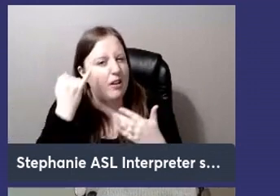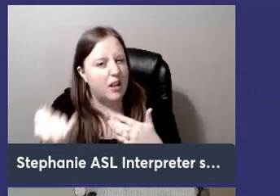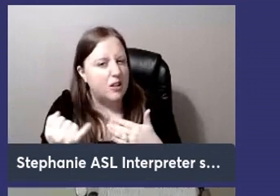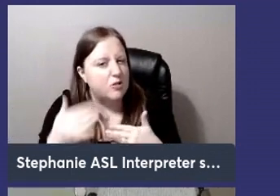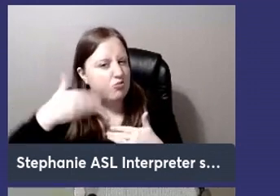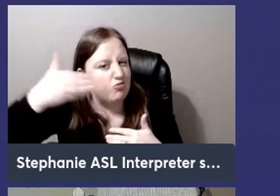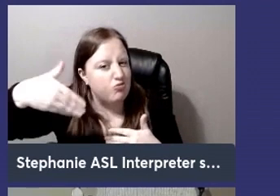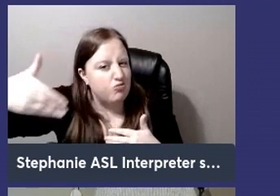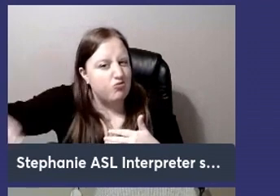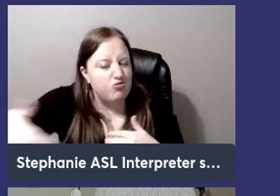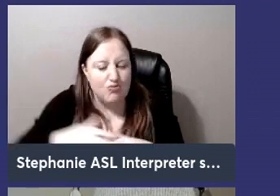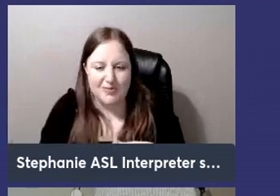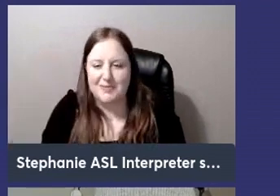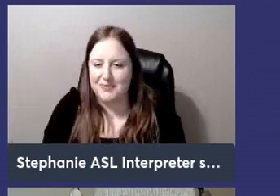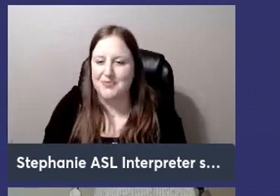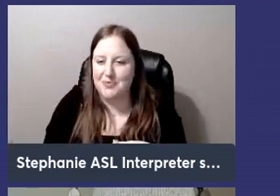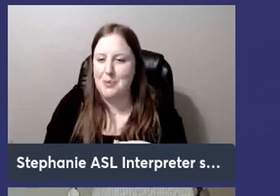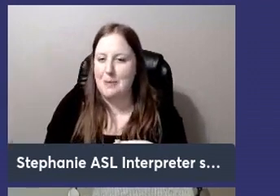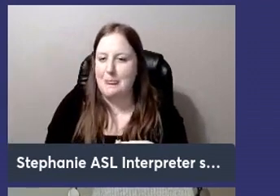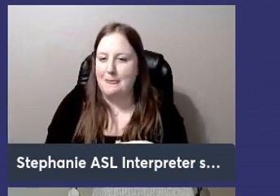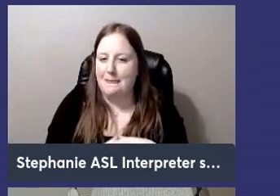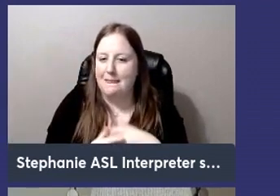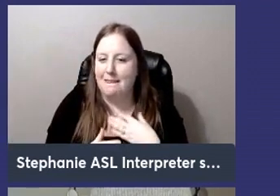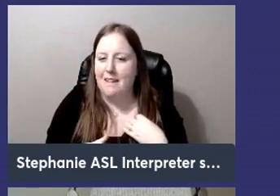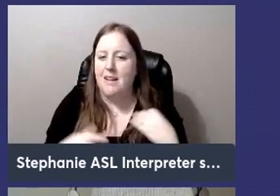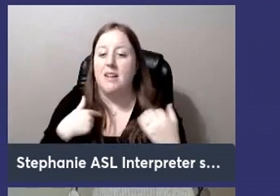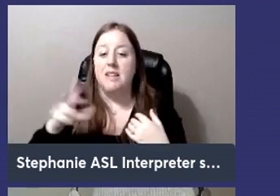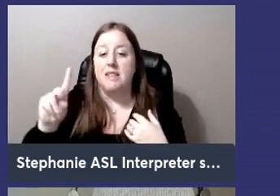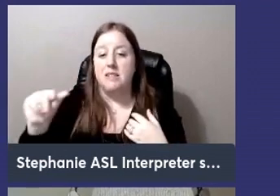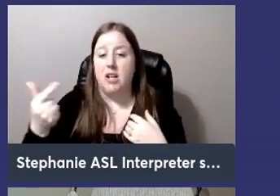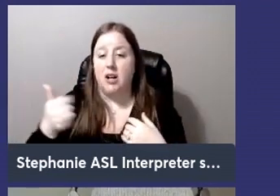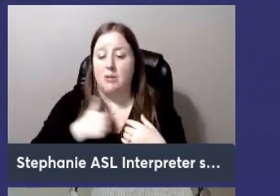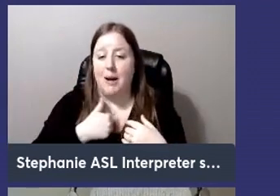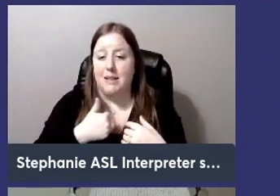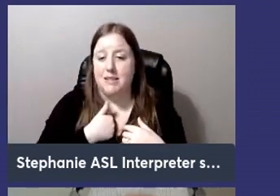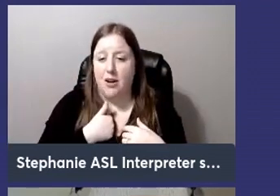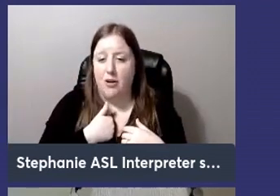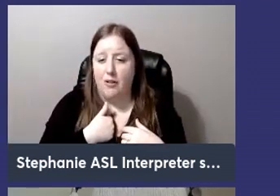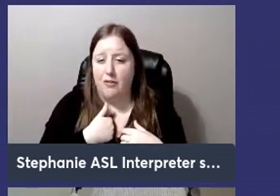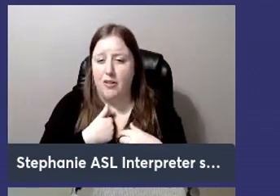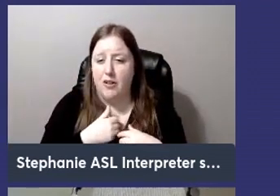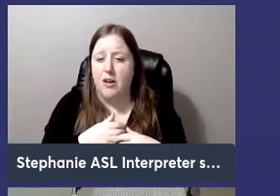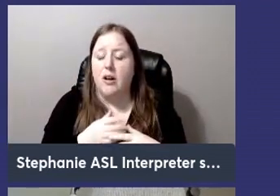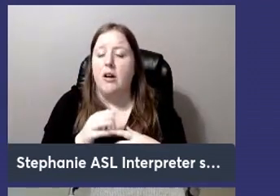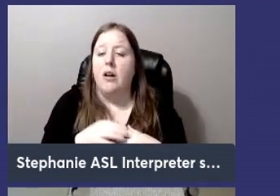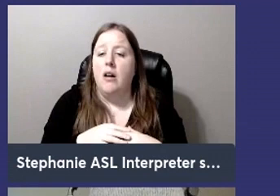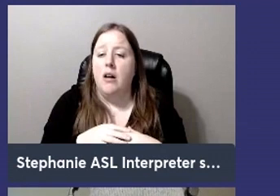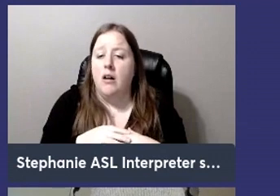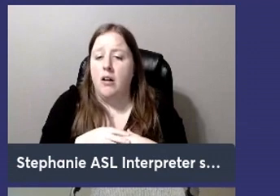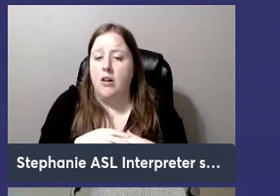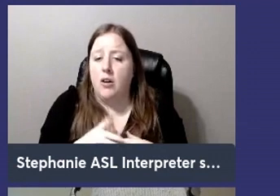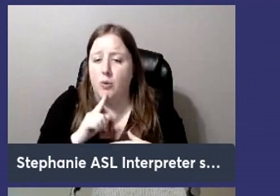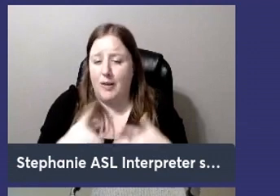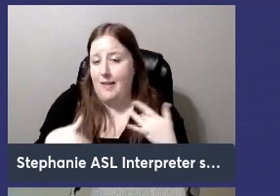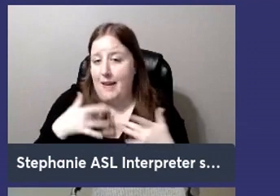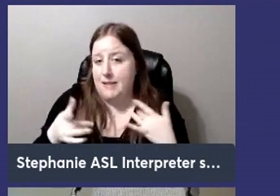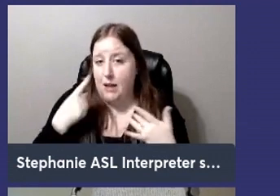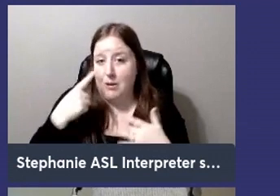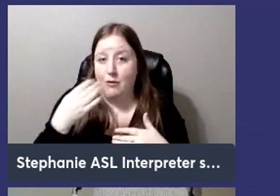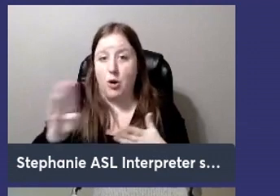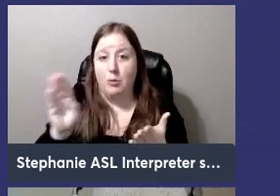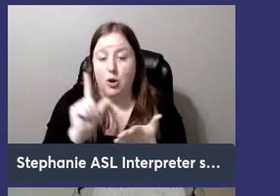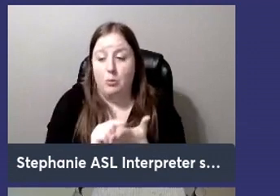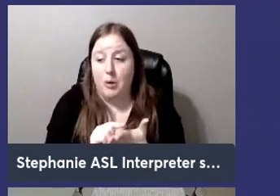The number one, we gave, Doug and I both gave a few chalk talks and met with some folks, and the excitement for blueprints and